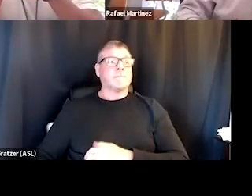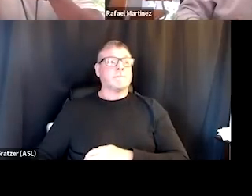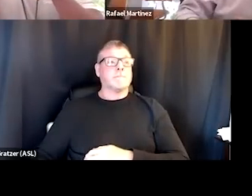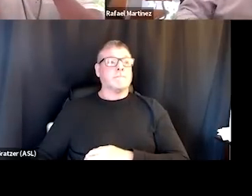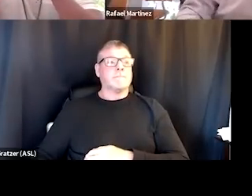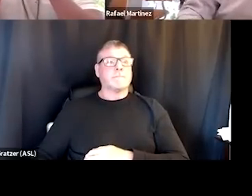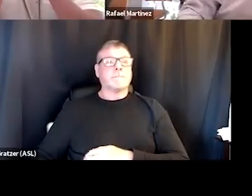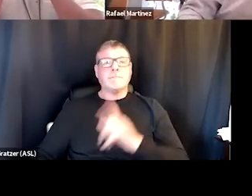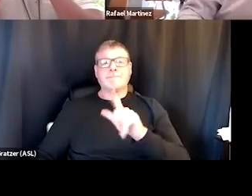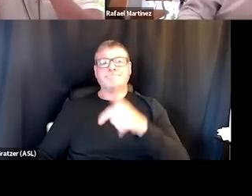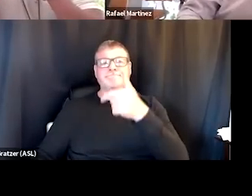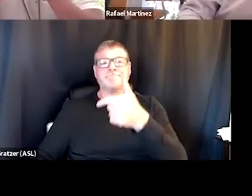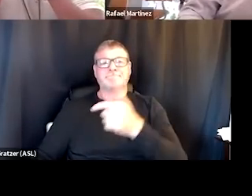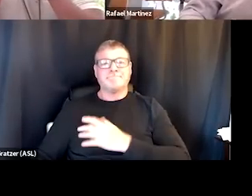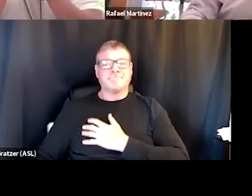Take it away.